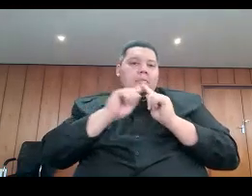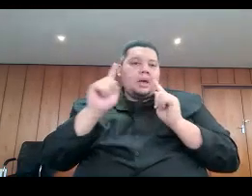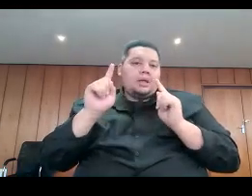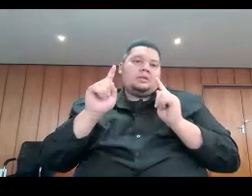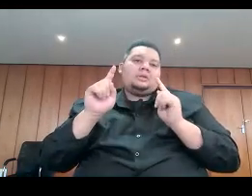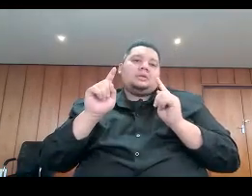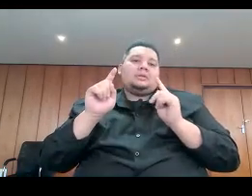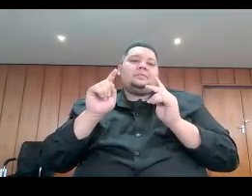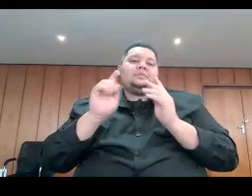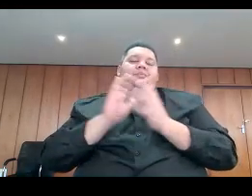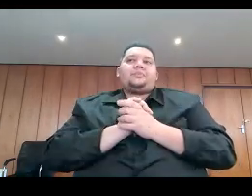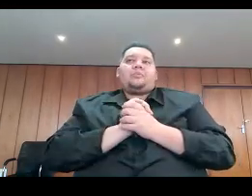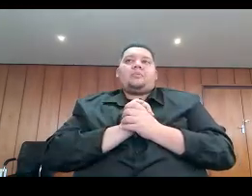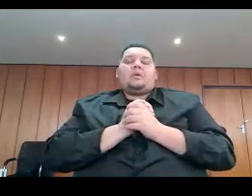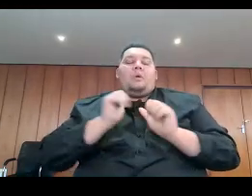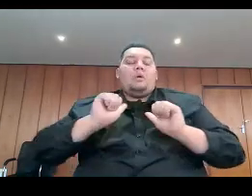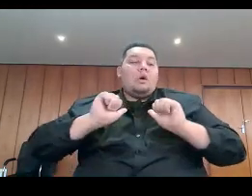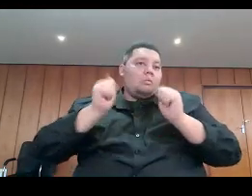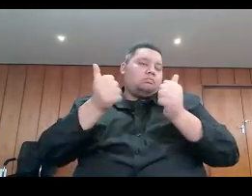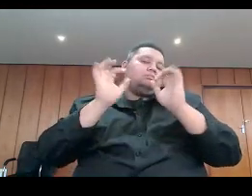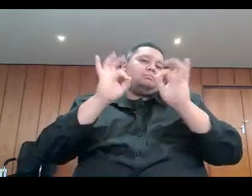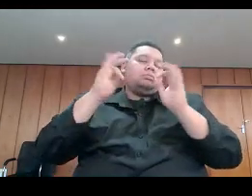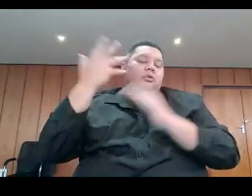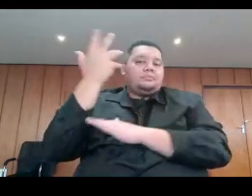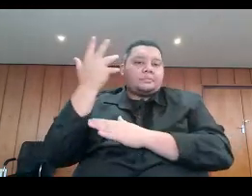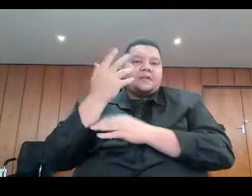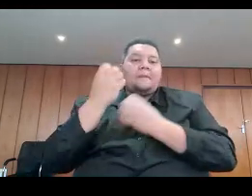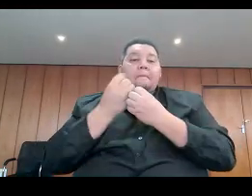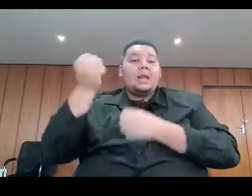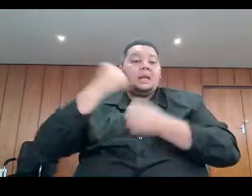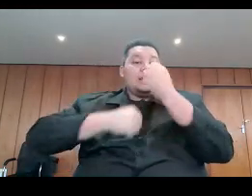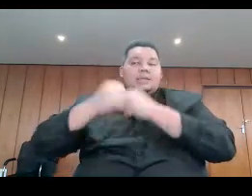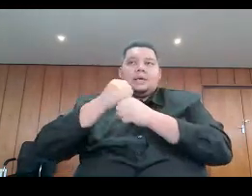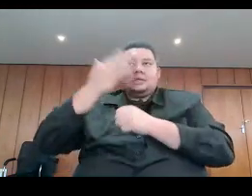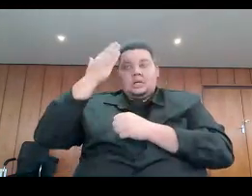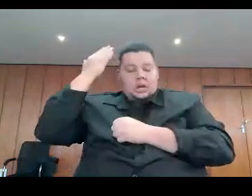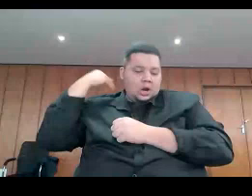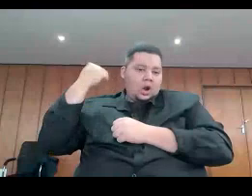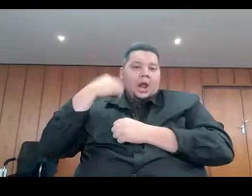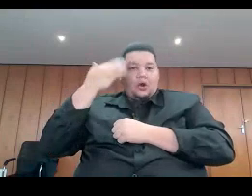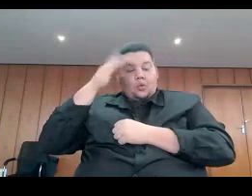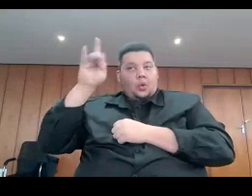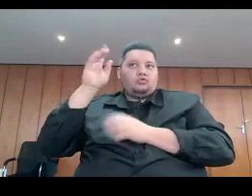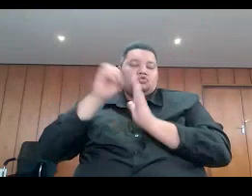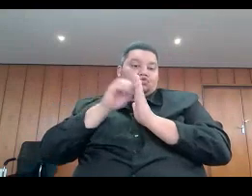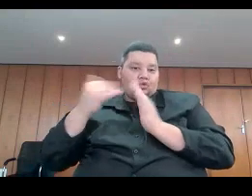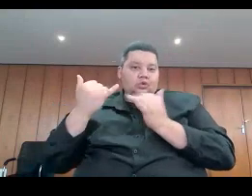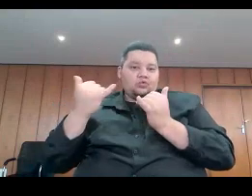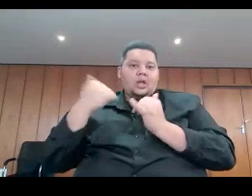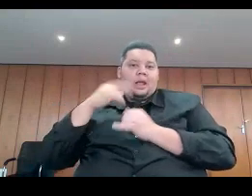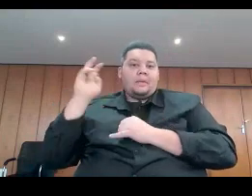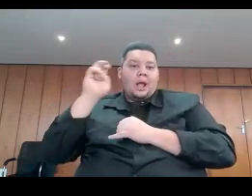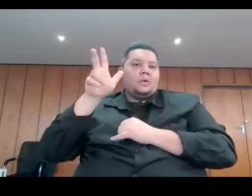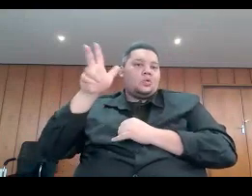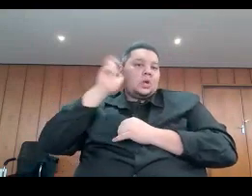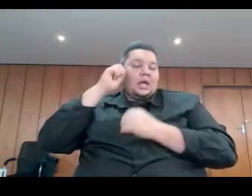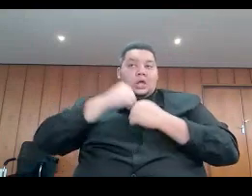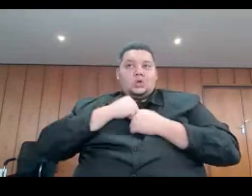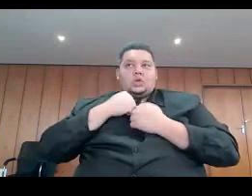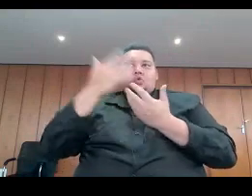heart-rending presentation. Many moons ago, I knew you as a learner, and today I'm coming to hear you as a